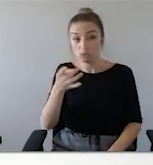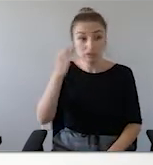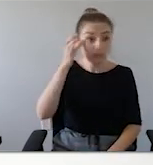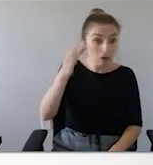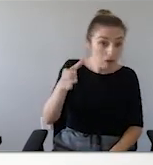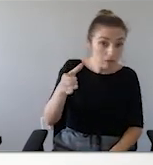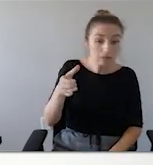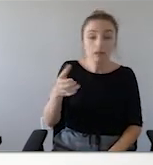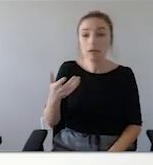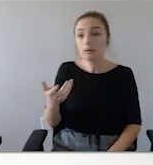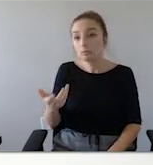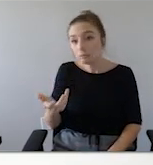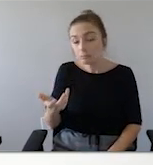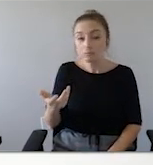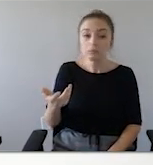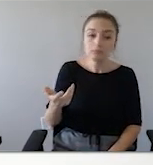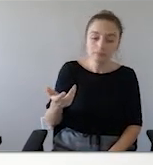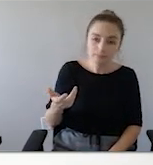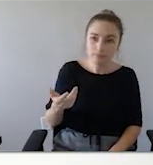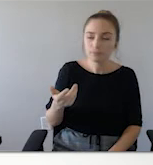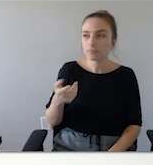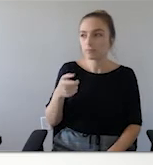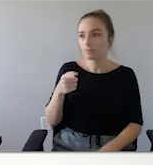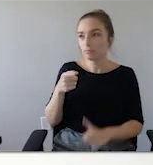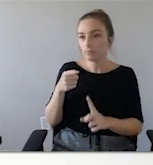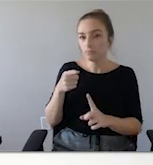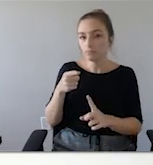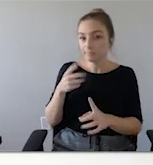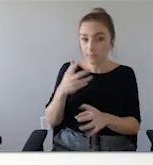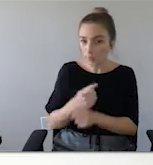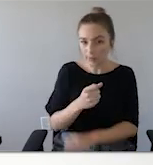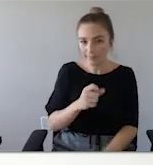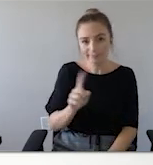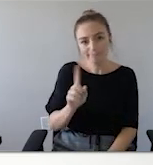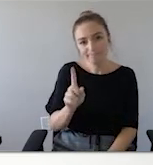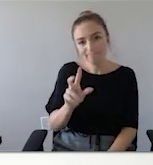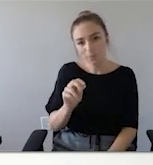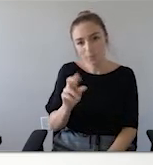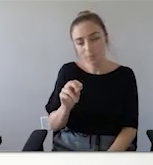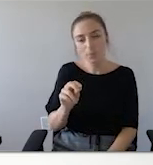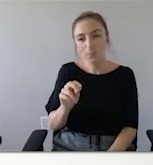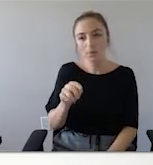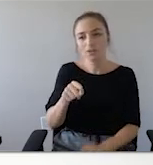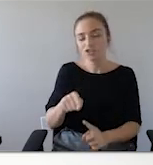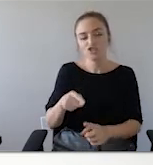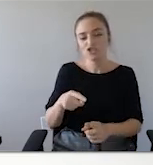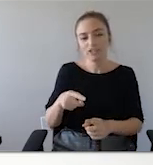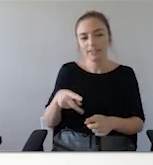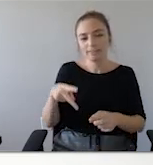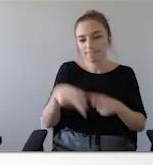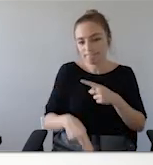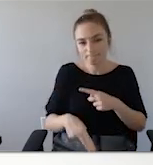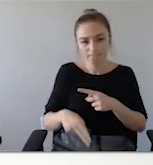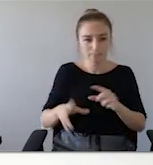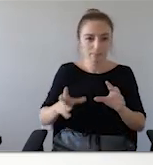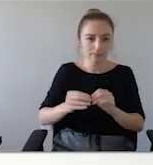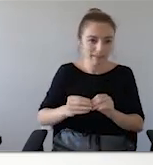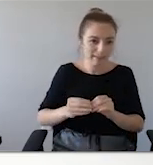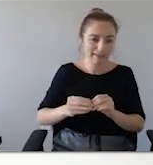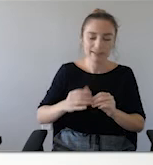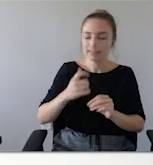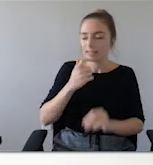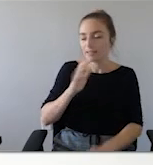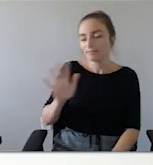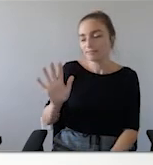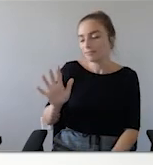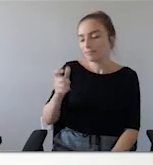thinking. She did not win. She stopped it. She stopped the meeting like halfway through, and she said to the judge, I just want to thank